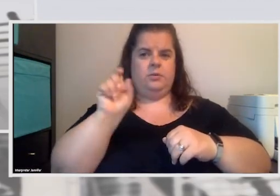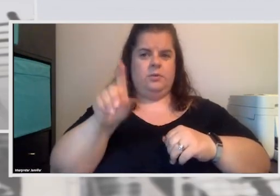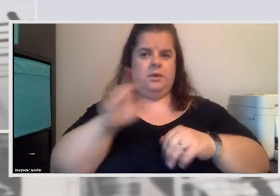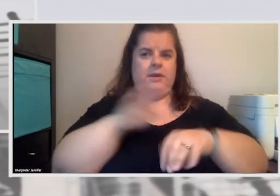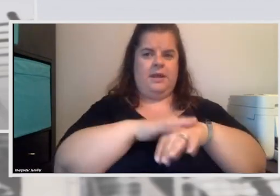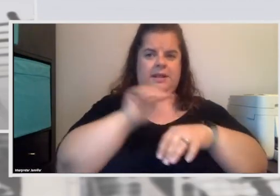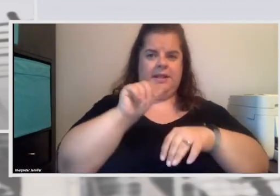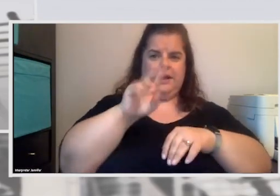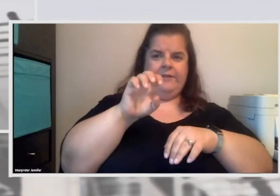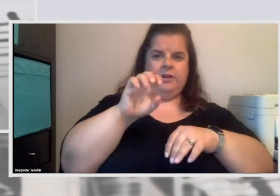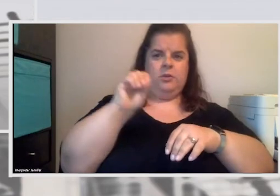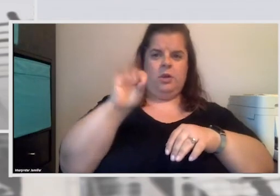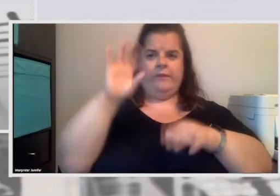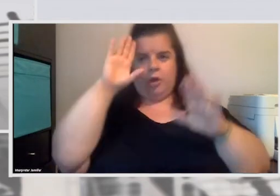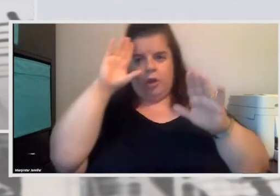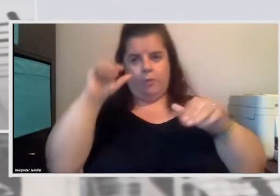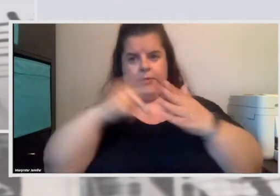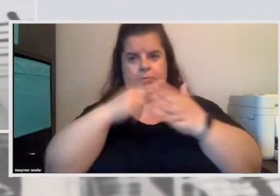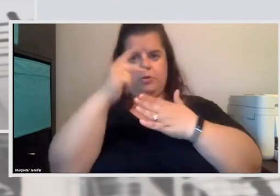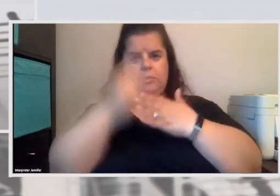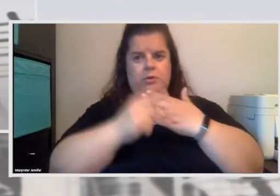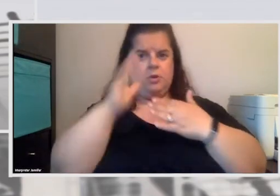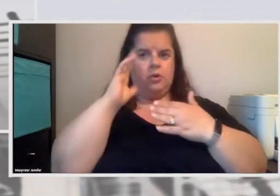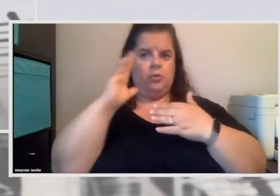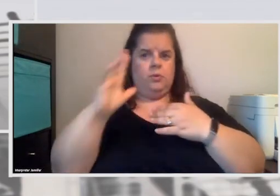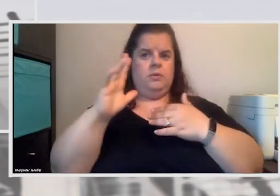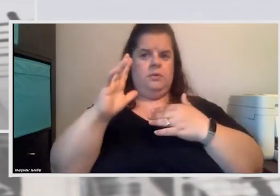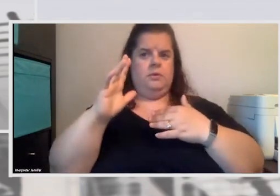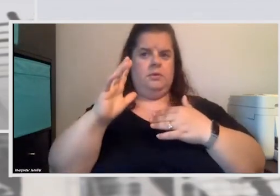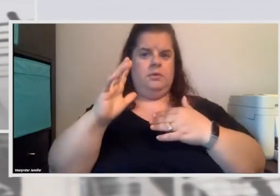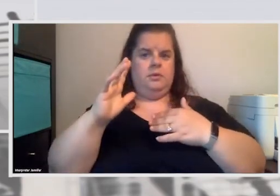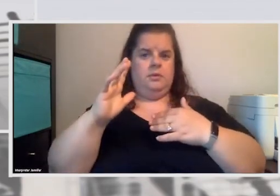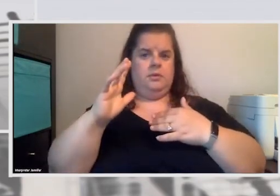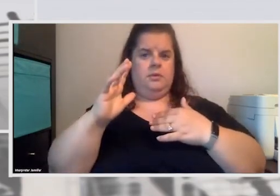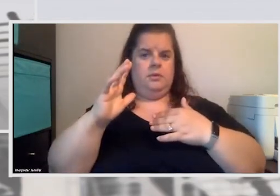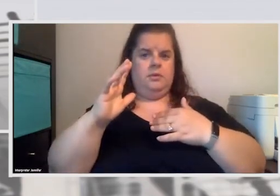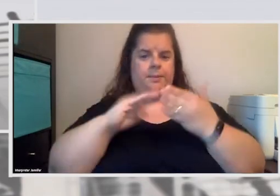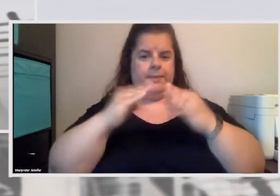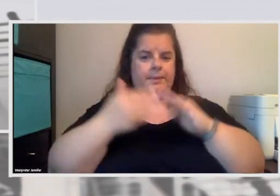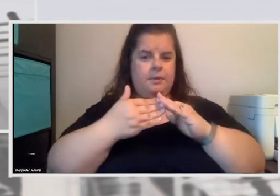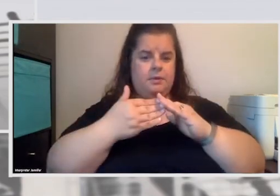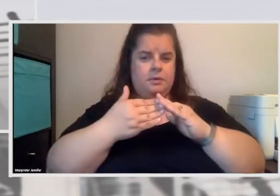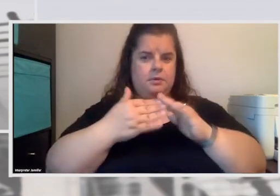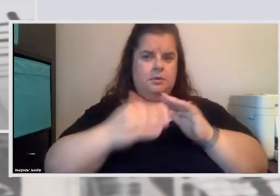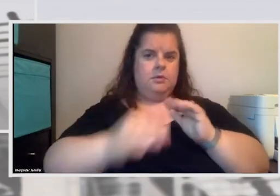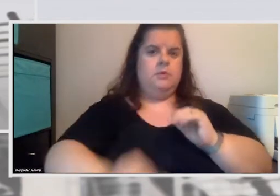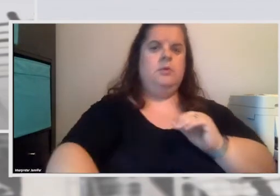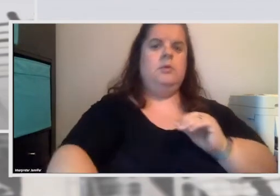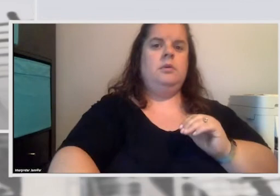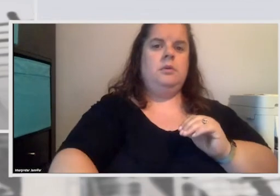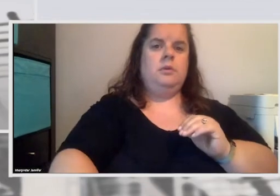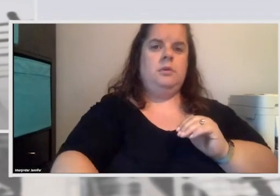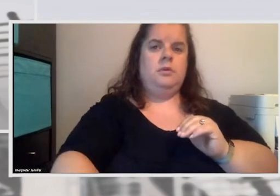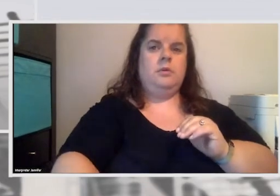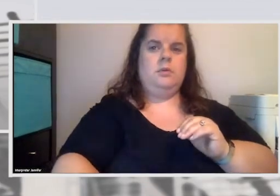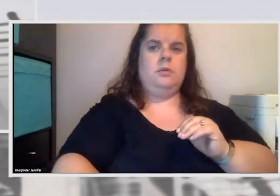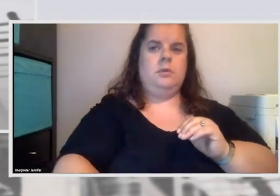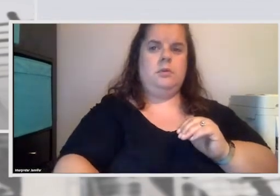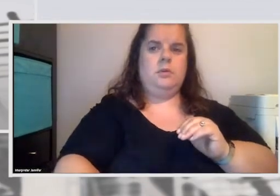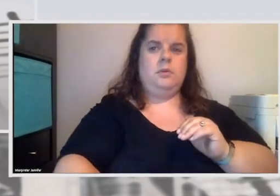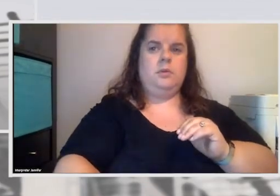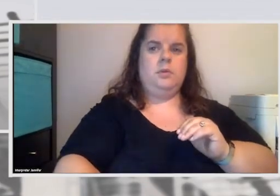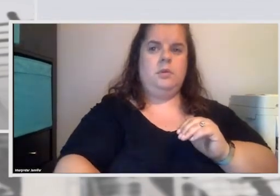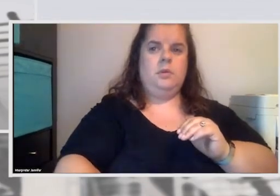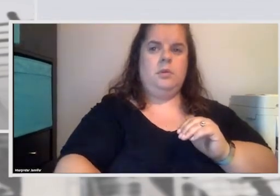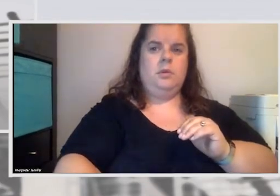Hope programs. Is there going to be a community committee to decide